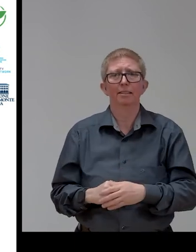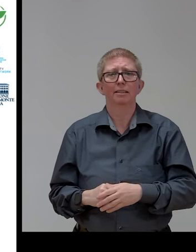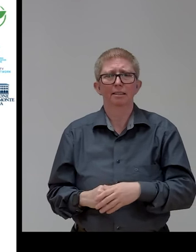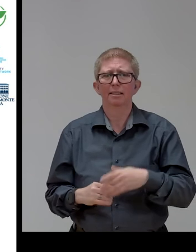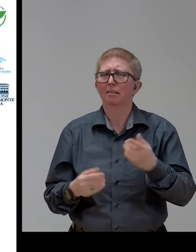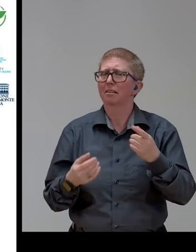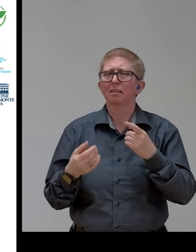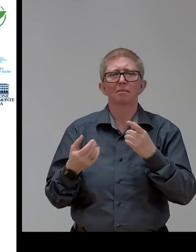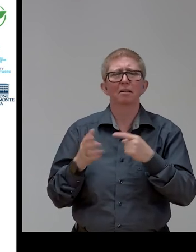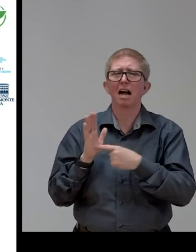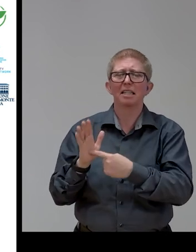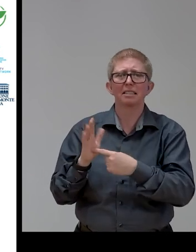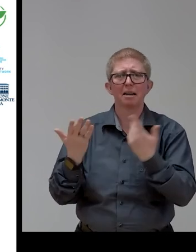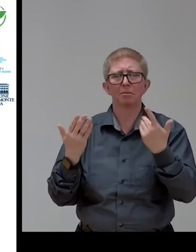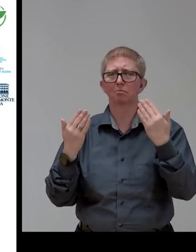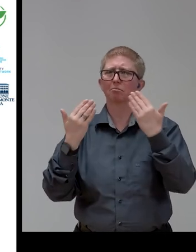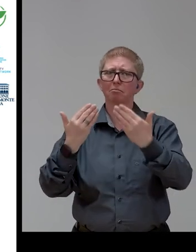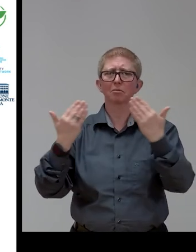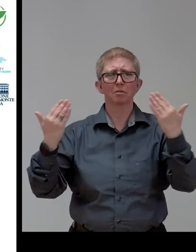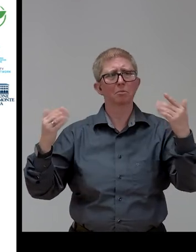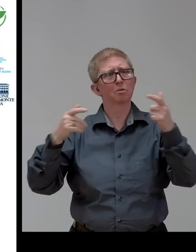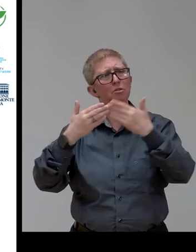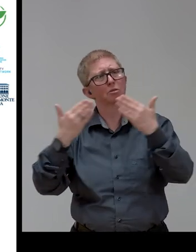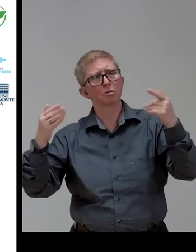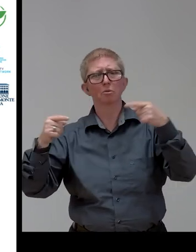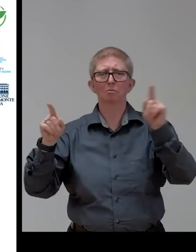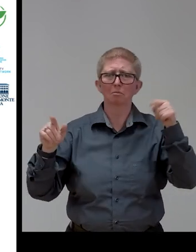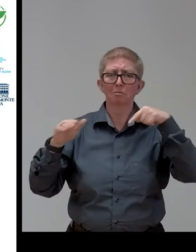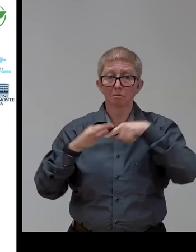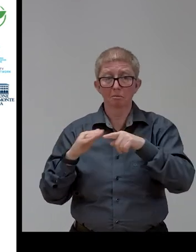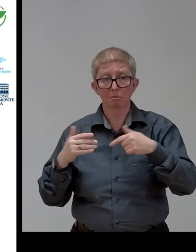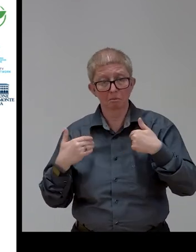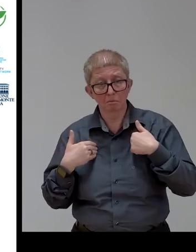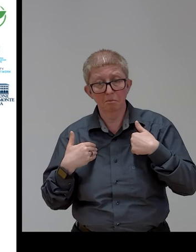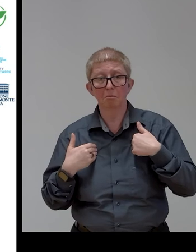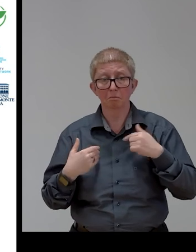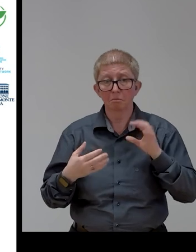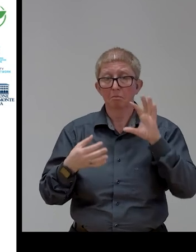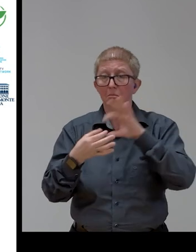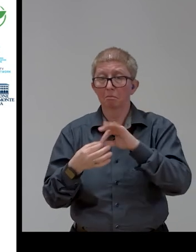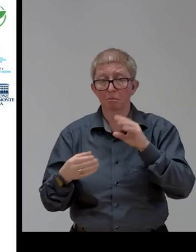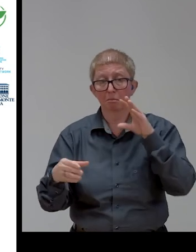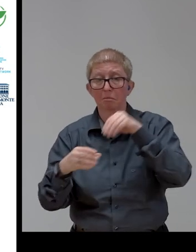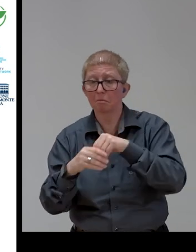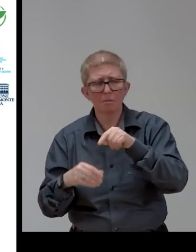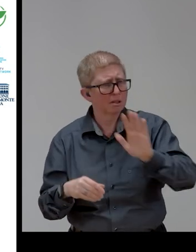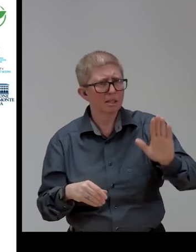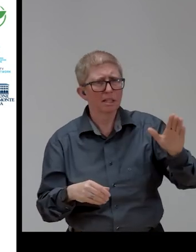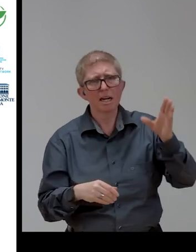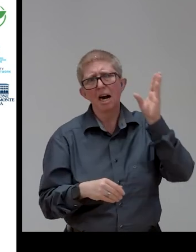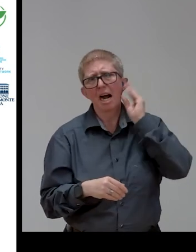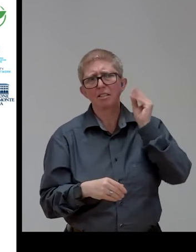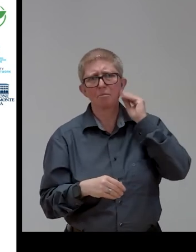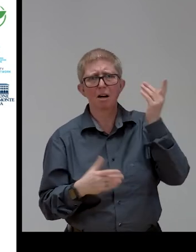exhibitions or events, you can heighten visitor experience, reproducing the artworks, even